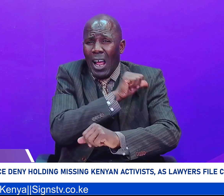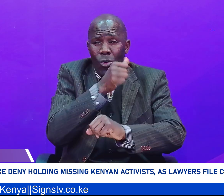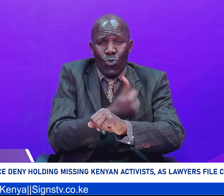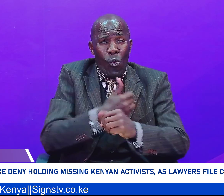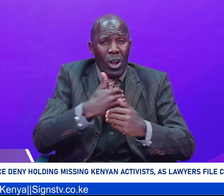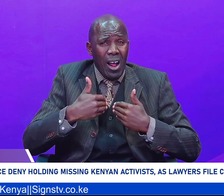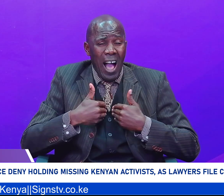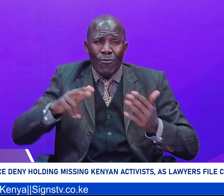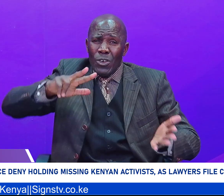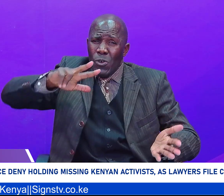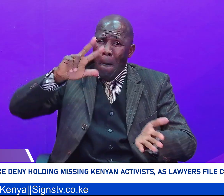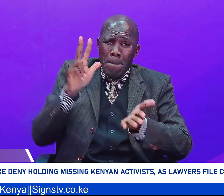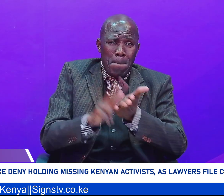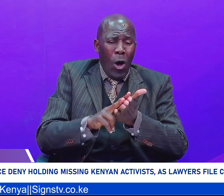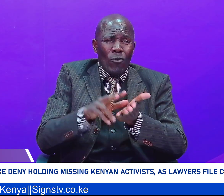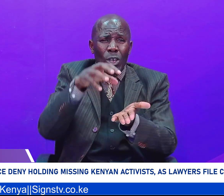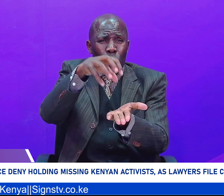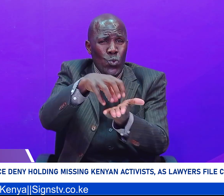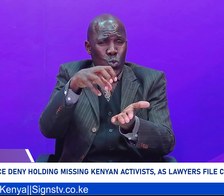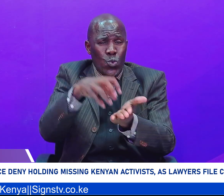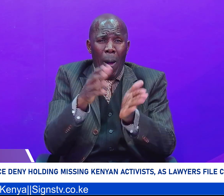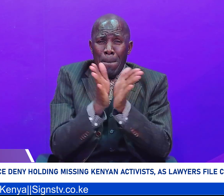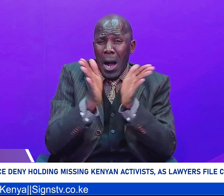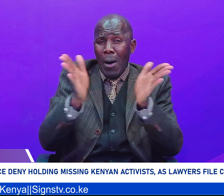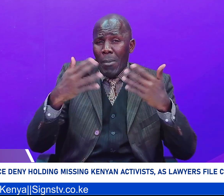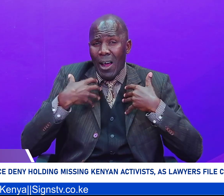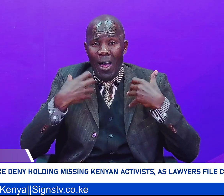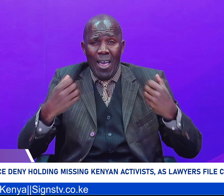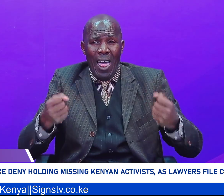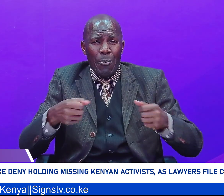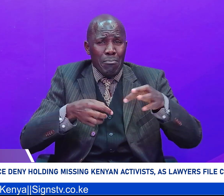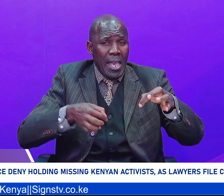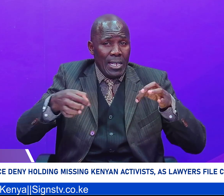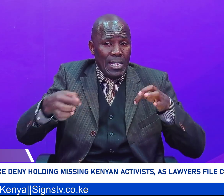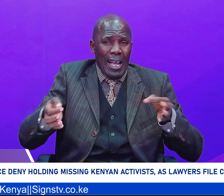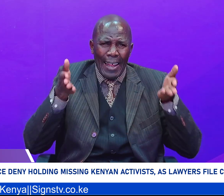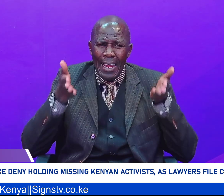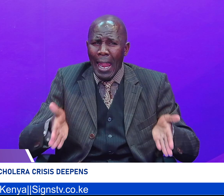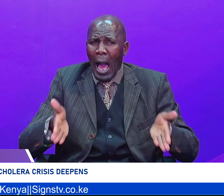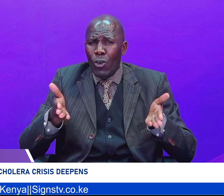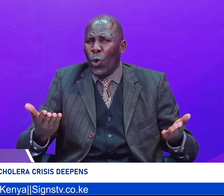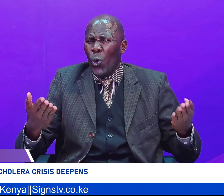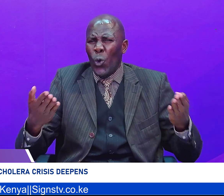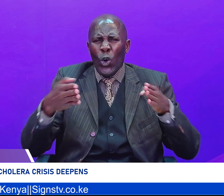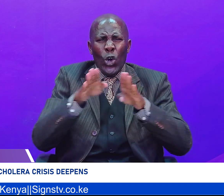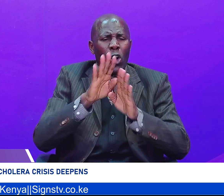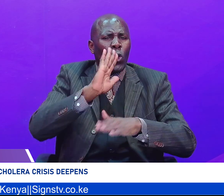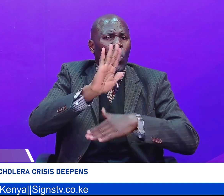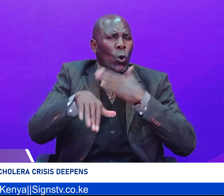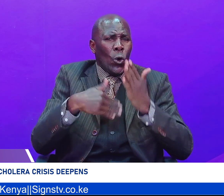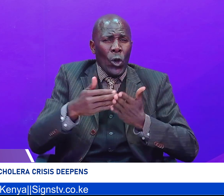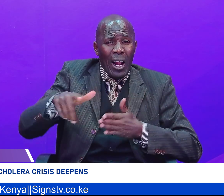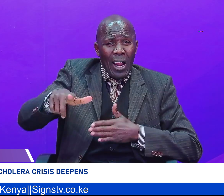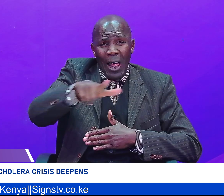On to our other news. Narok County authorities have enacted emergency public health